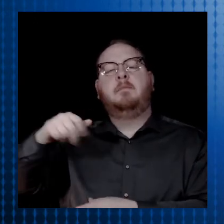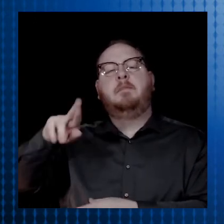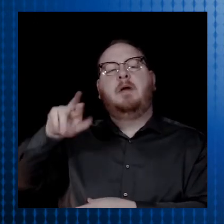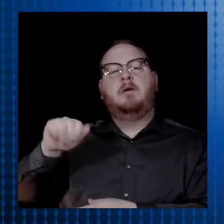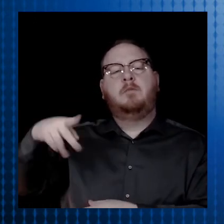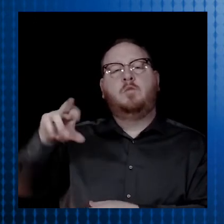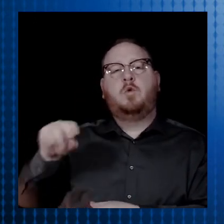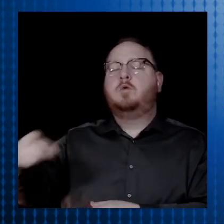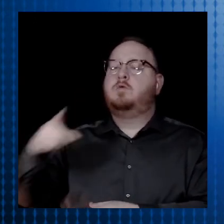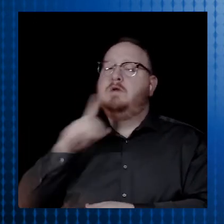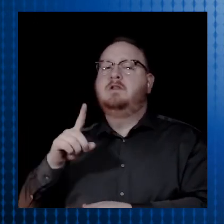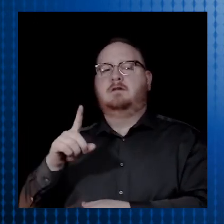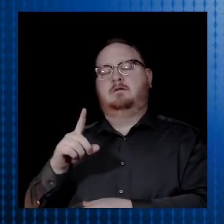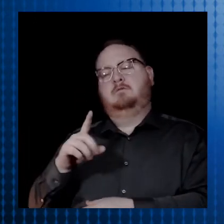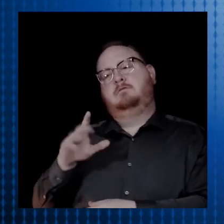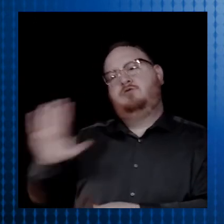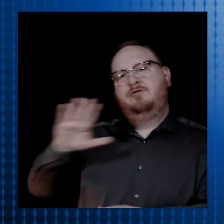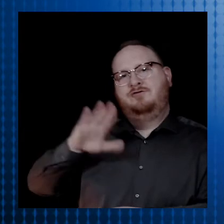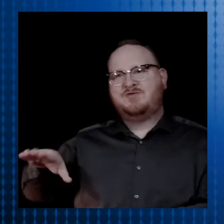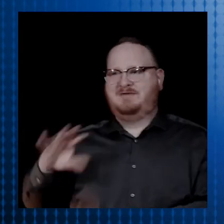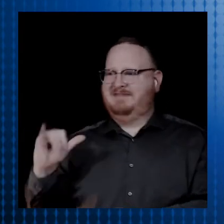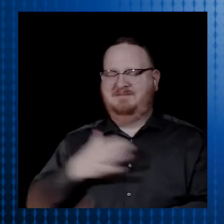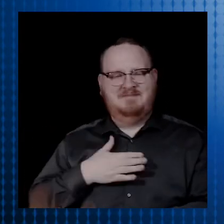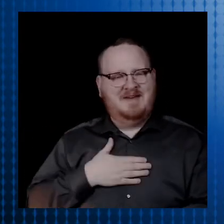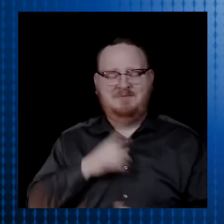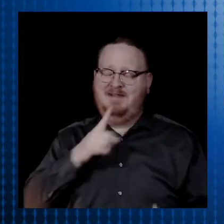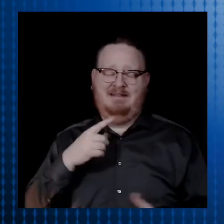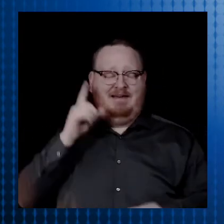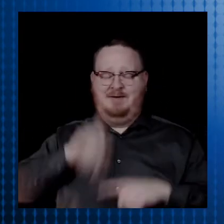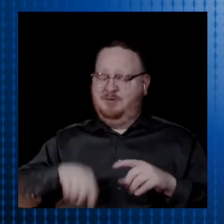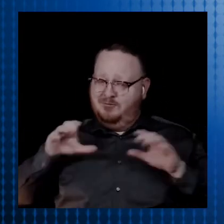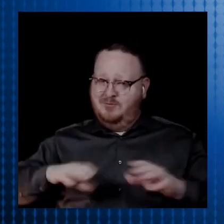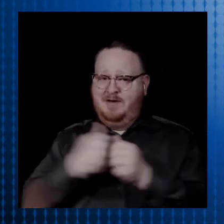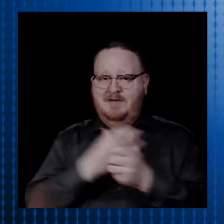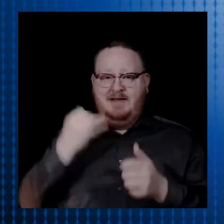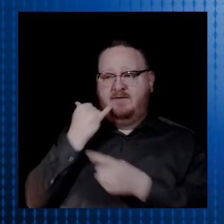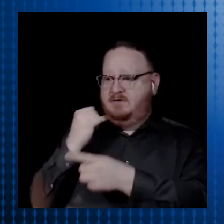our families and mine. And I couldn't do what I do if it weren't for her. I'd also